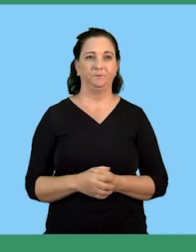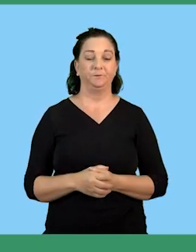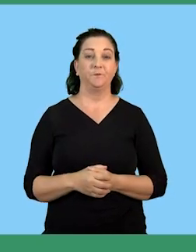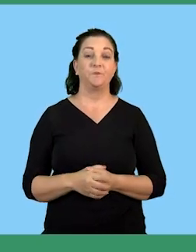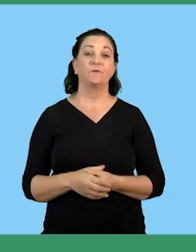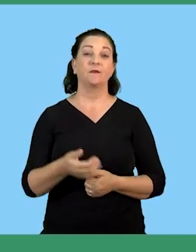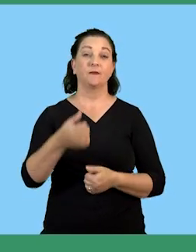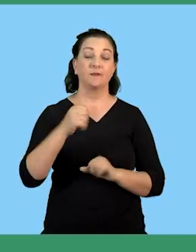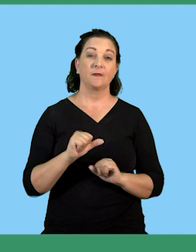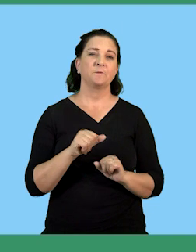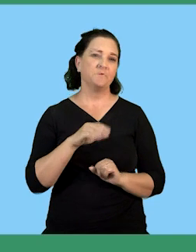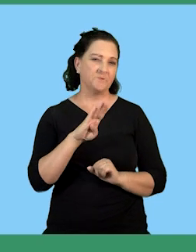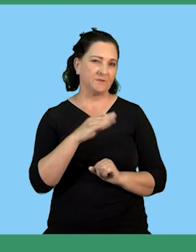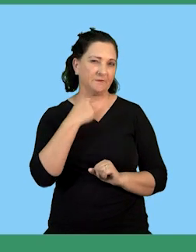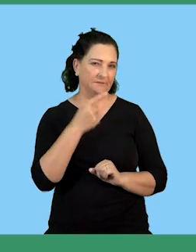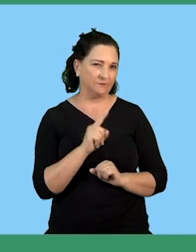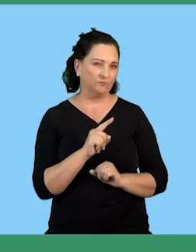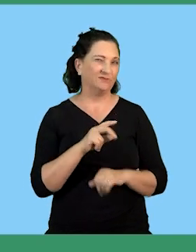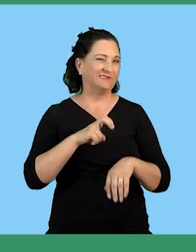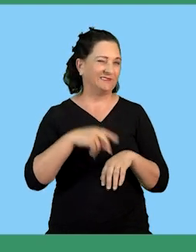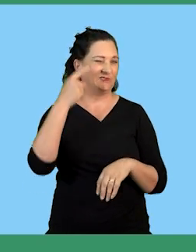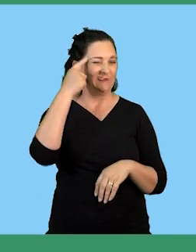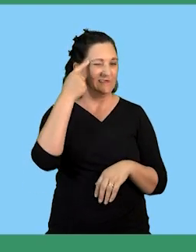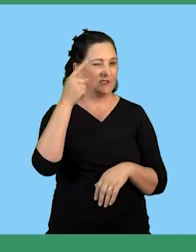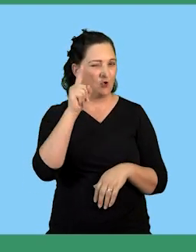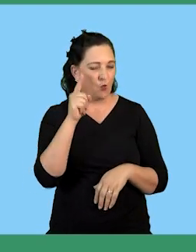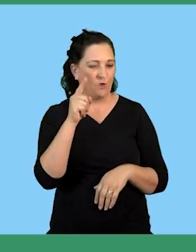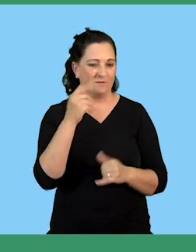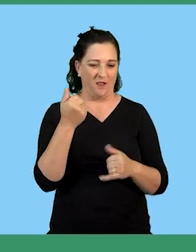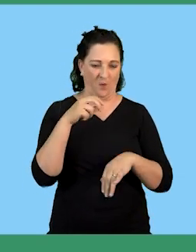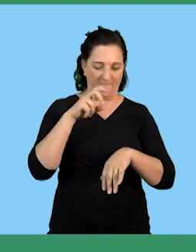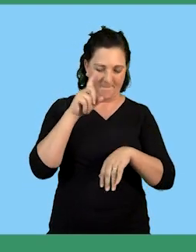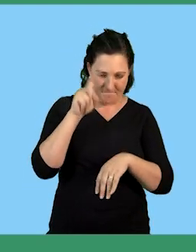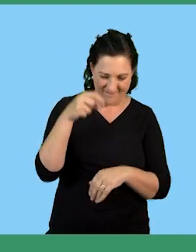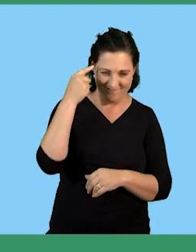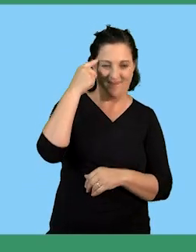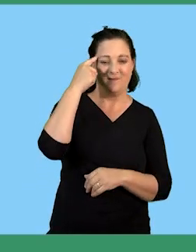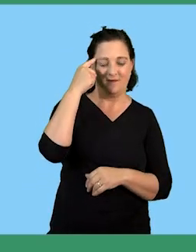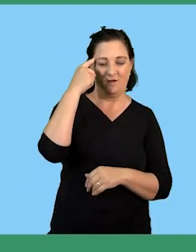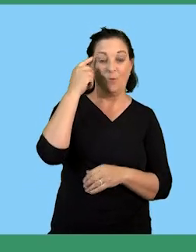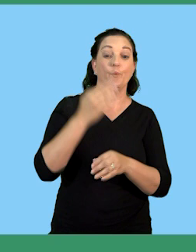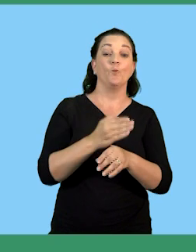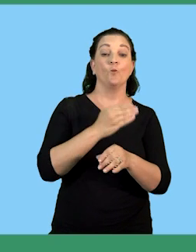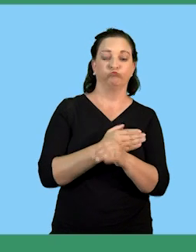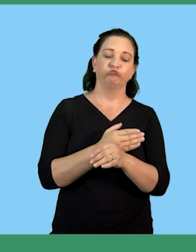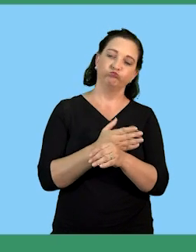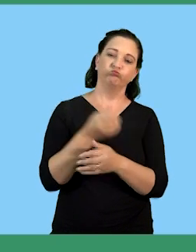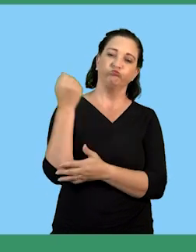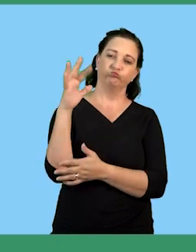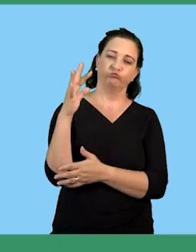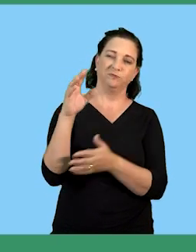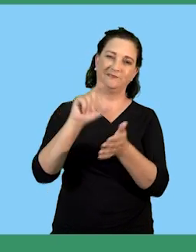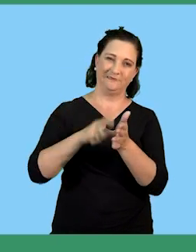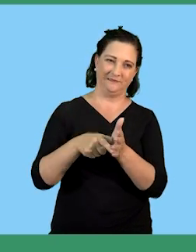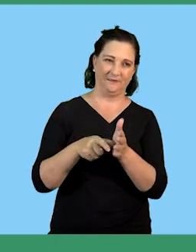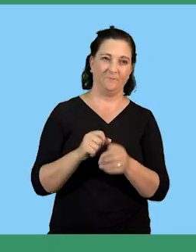question said the factors that needs to be considered when designing a presentation. You're using large, clear fonts that are easy